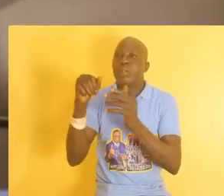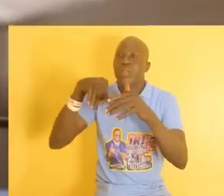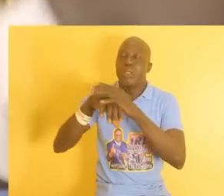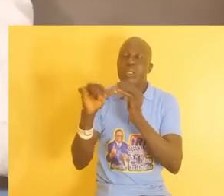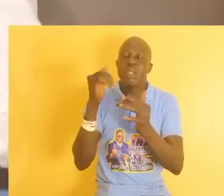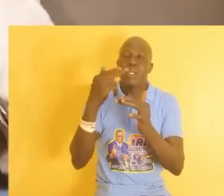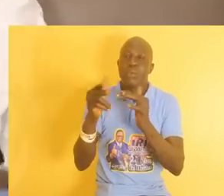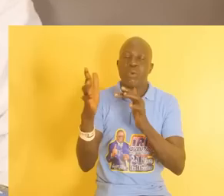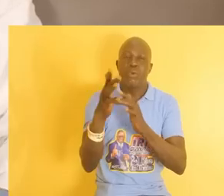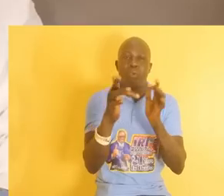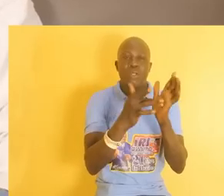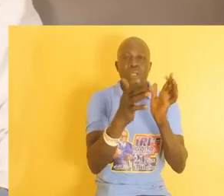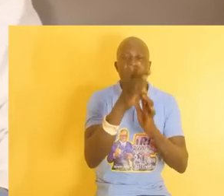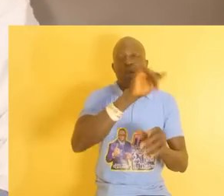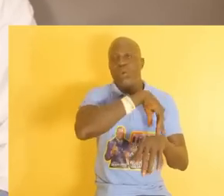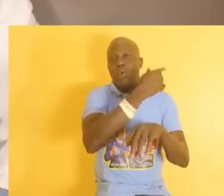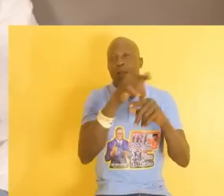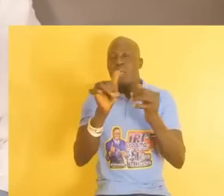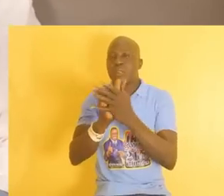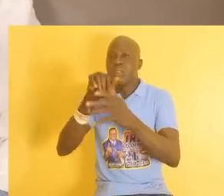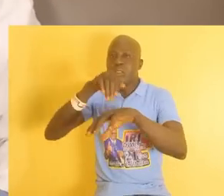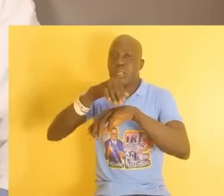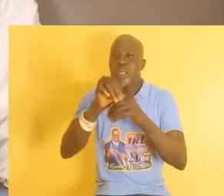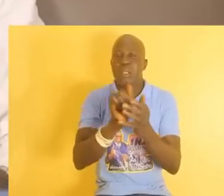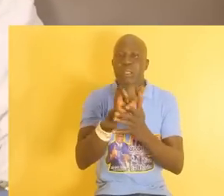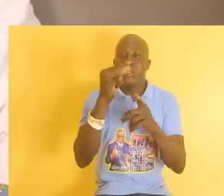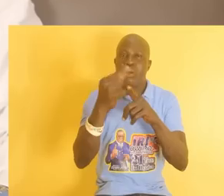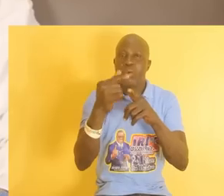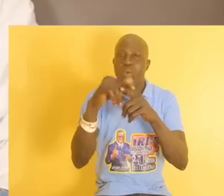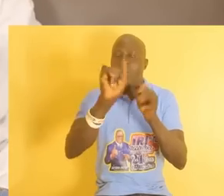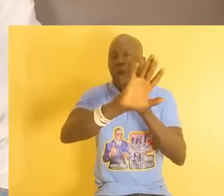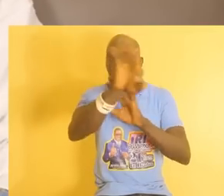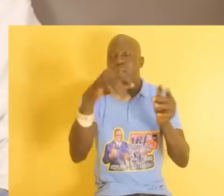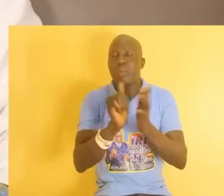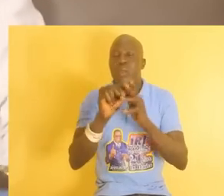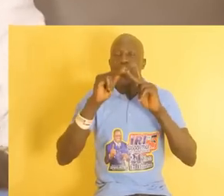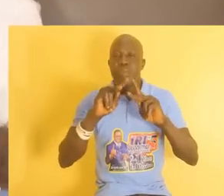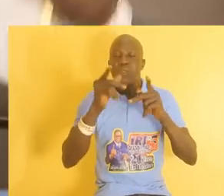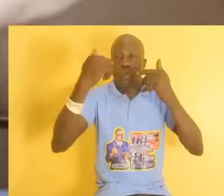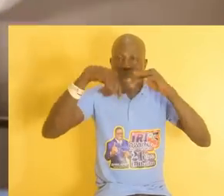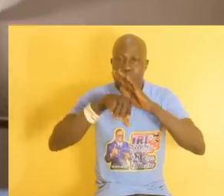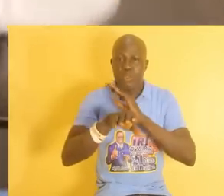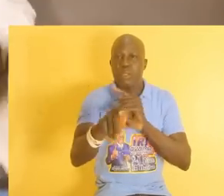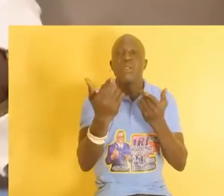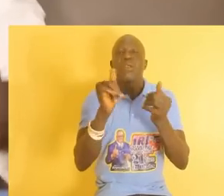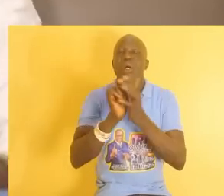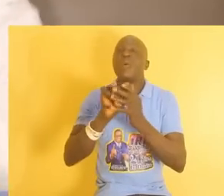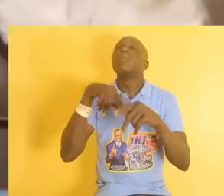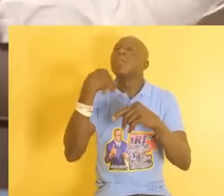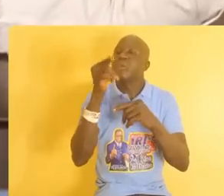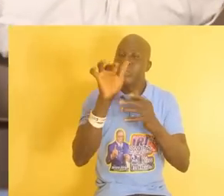be cantabush in the name of Jesus. As a friend for the world, we are laughing as a woman. Peace comes in. Best in moving for